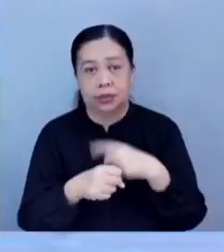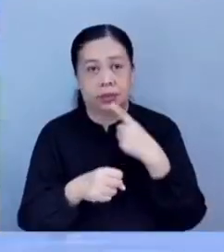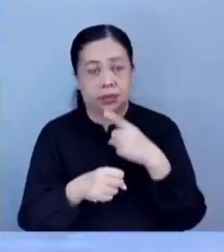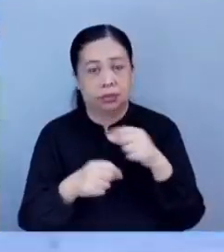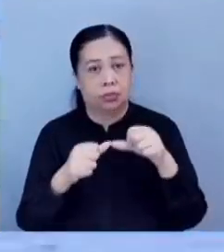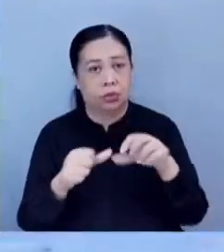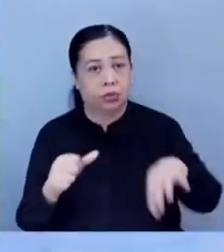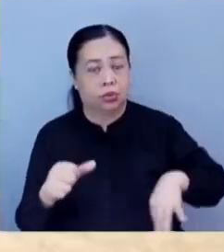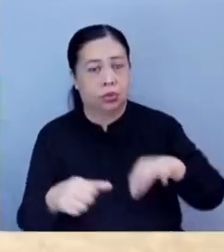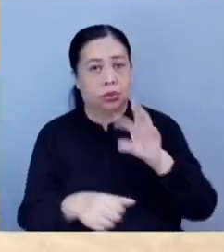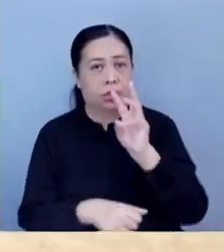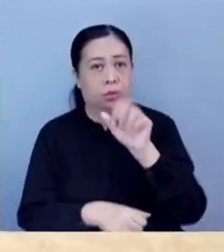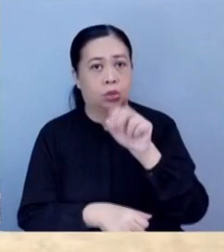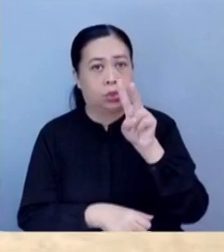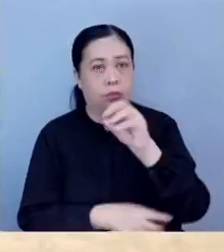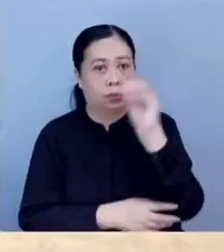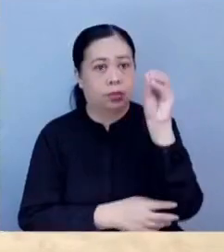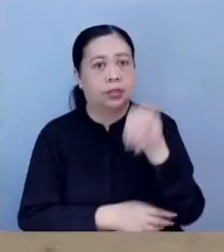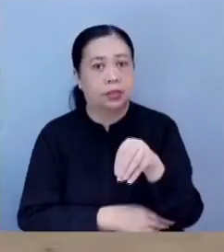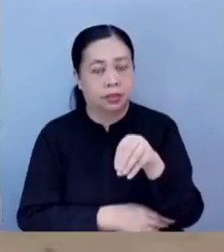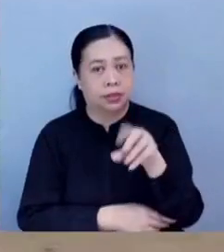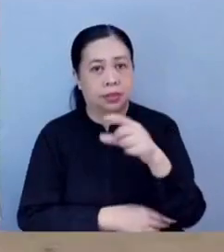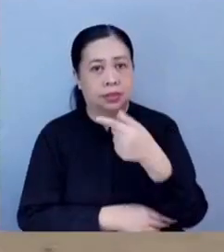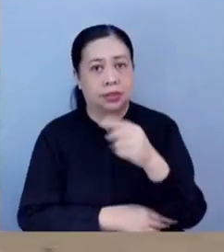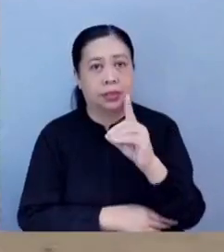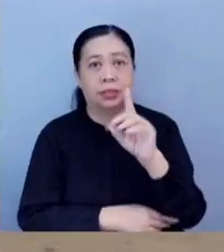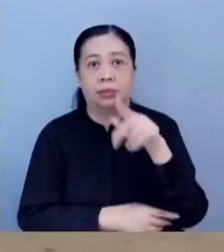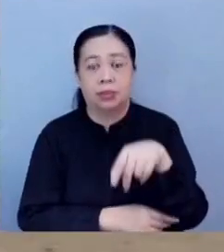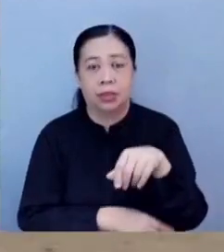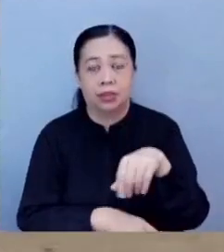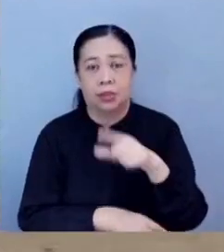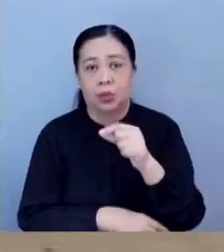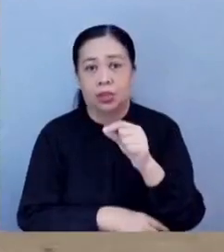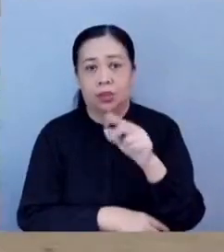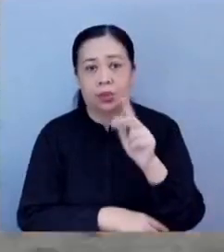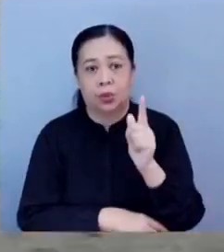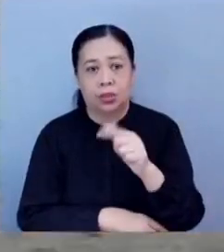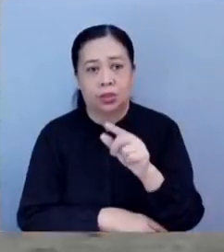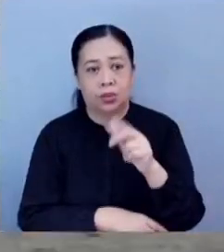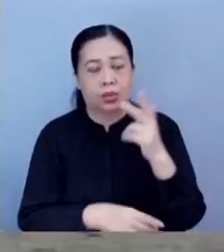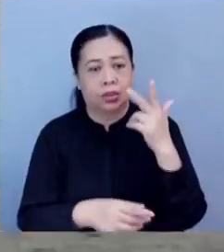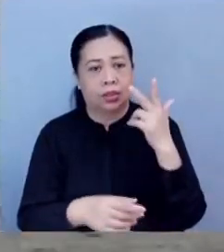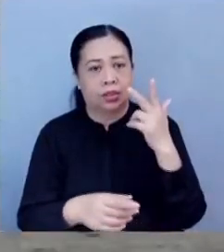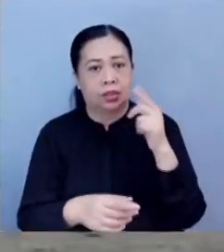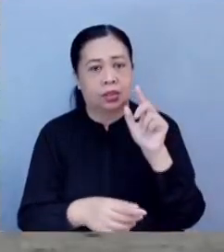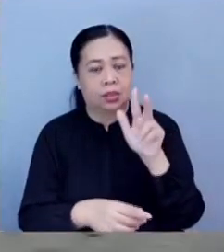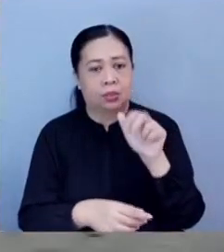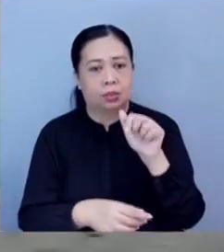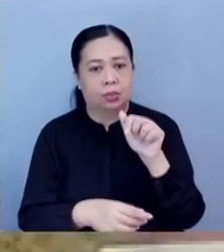contributed 6.2% to the GDP in 2022 with over